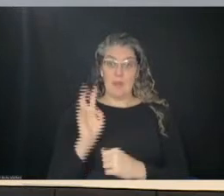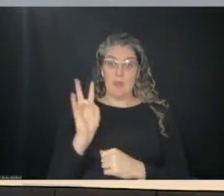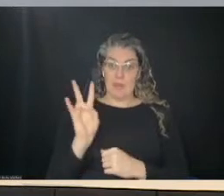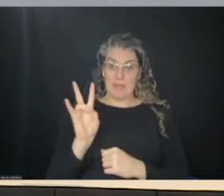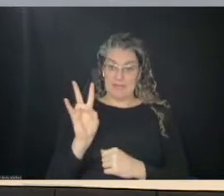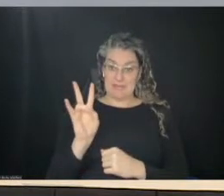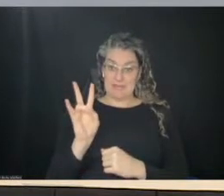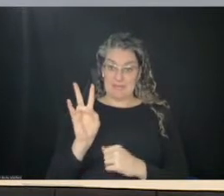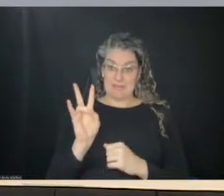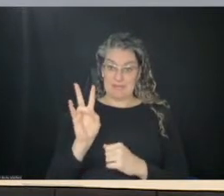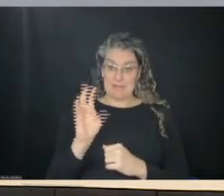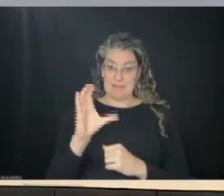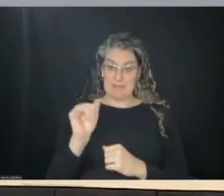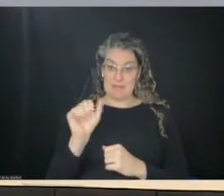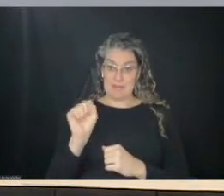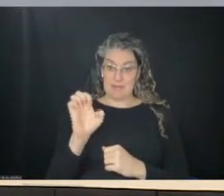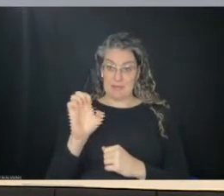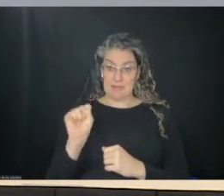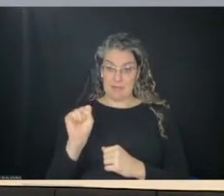involved amongst